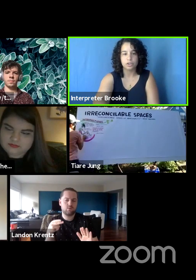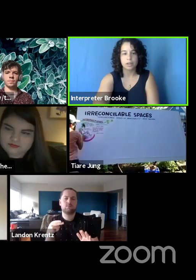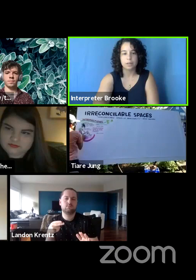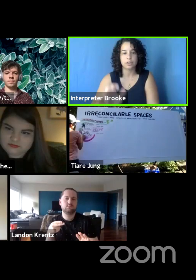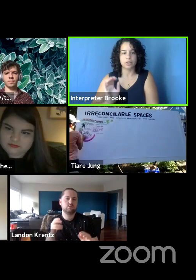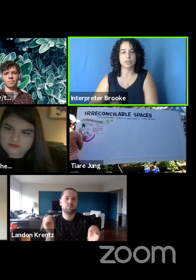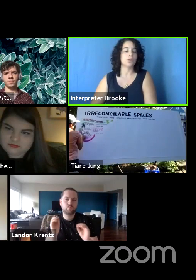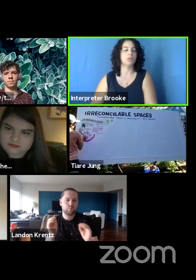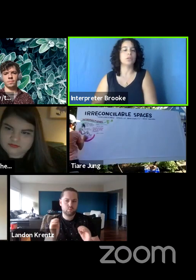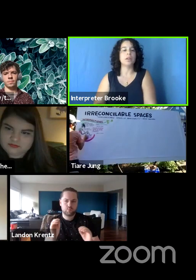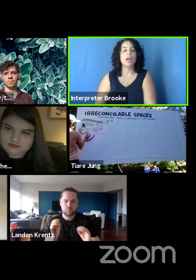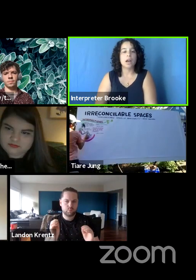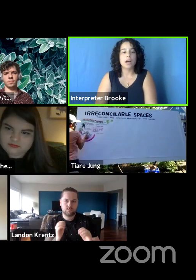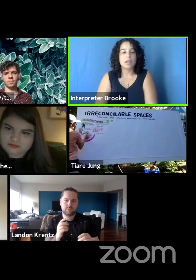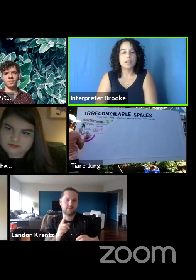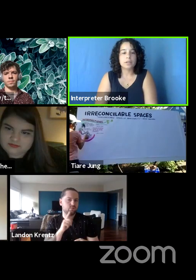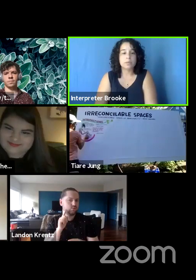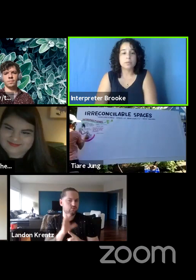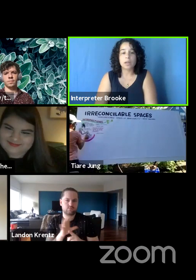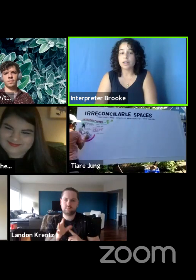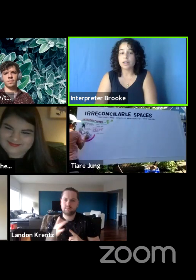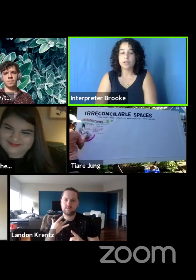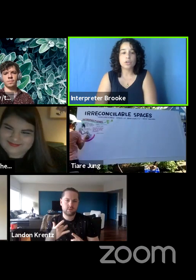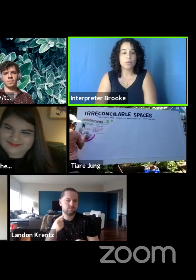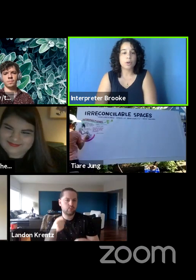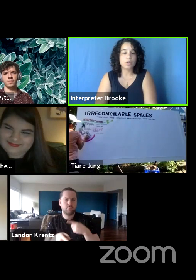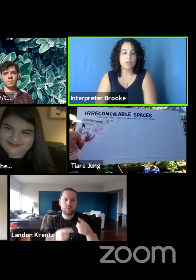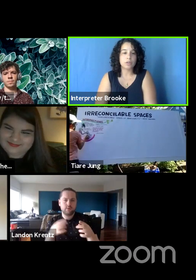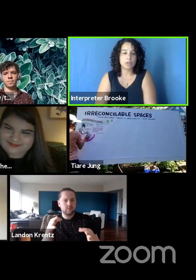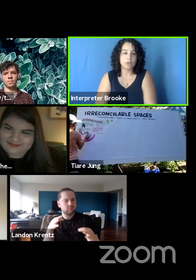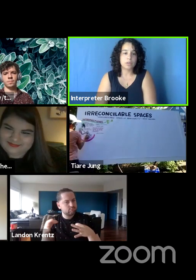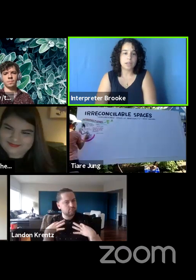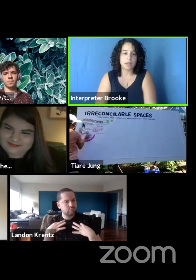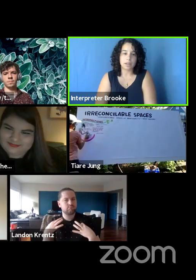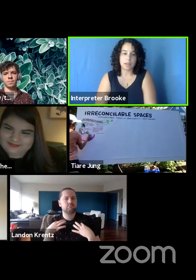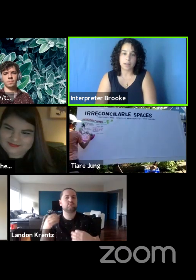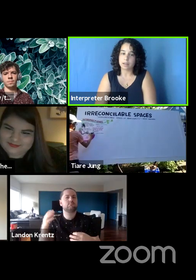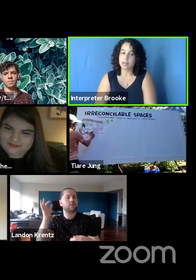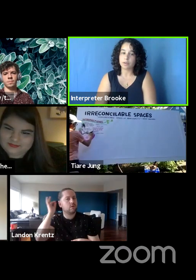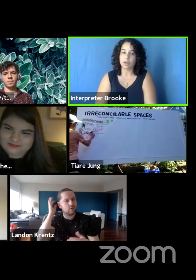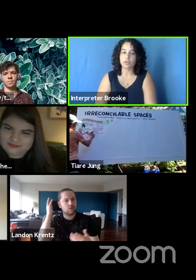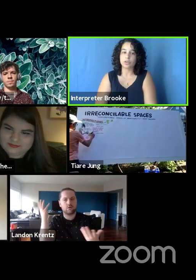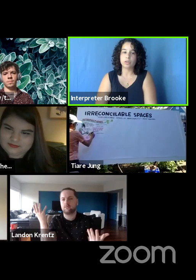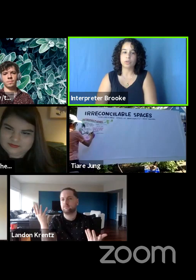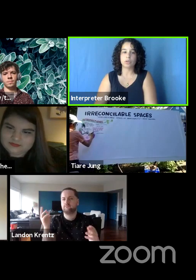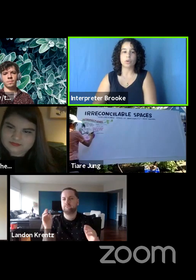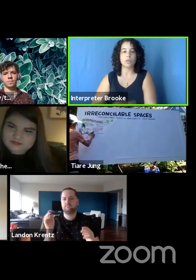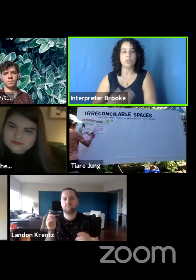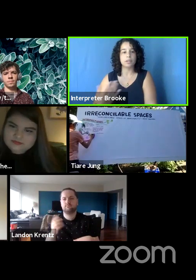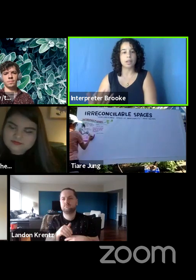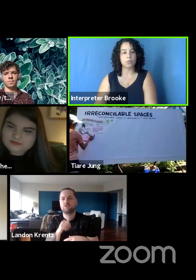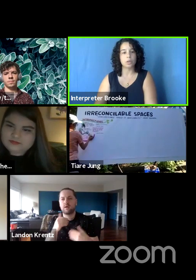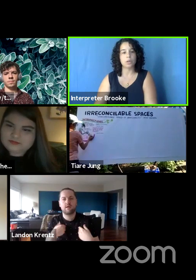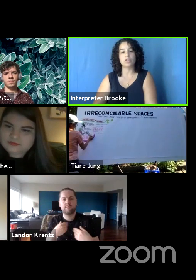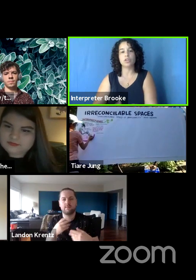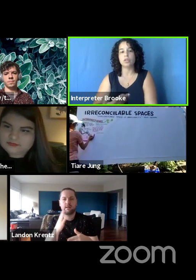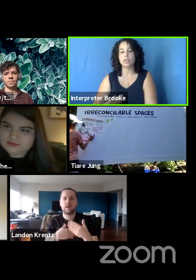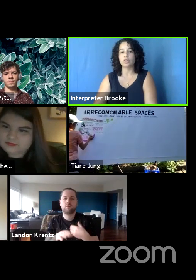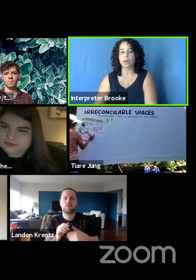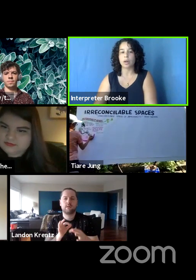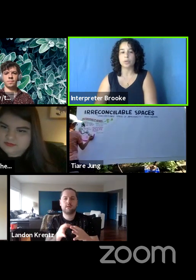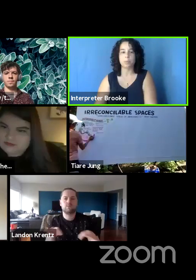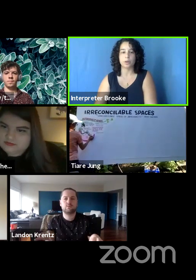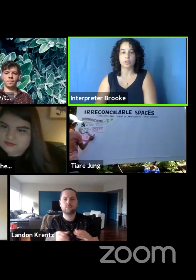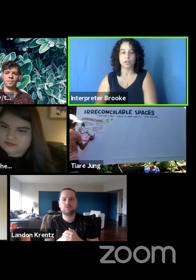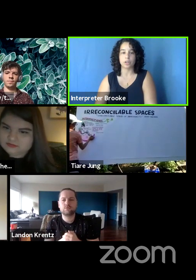Sorry, the interpreter was just checking to make sure her sound was on. There's no pronouns used in the deaf culture, so instead we